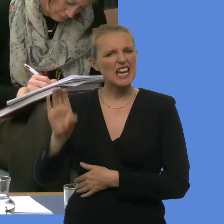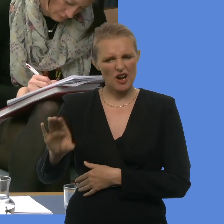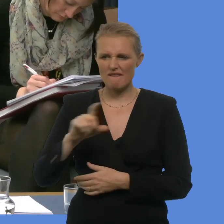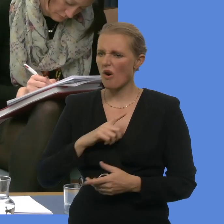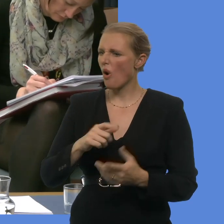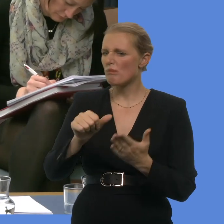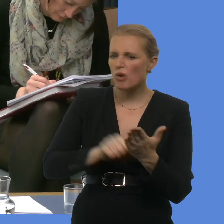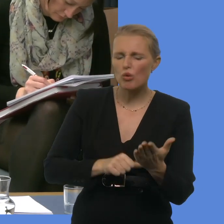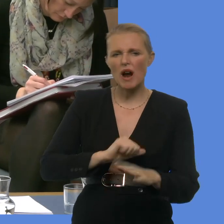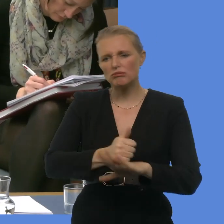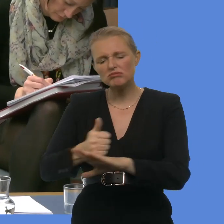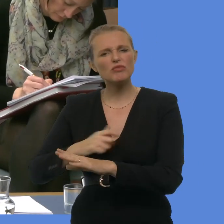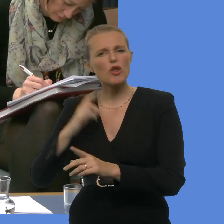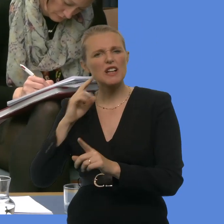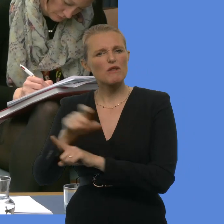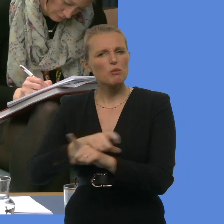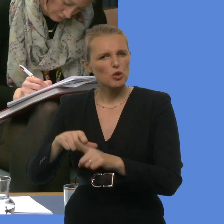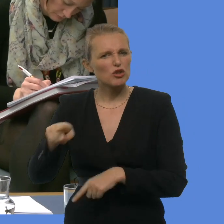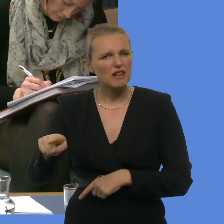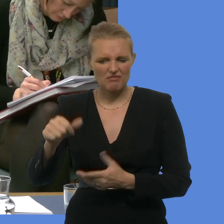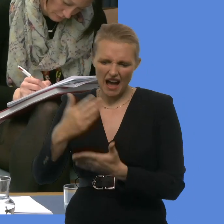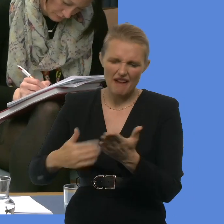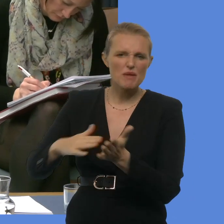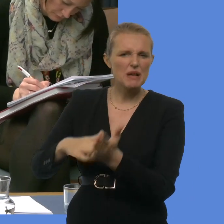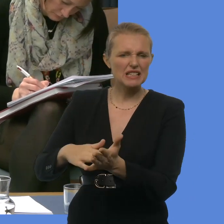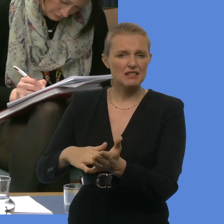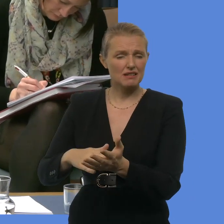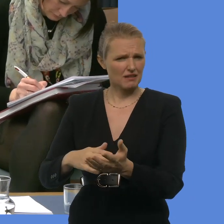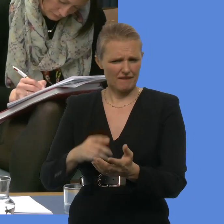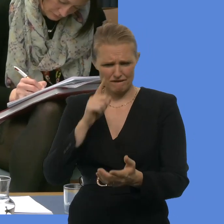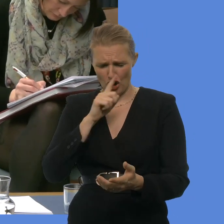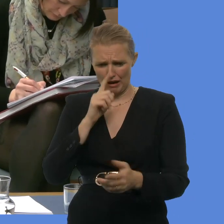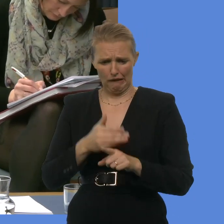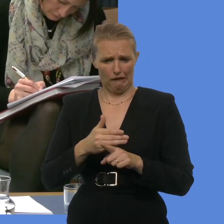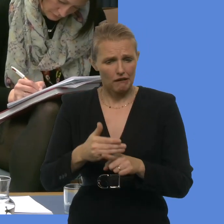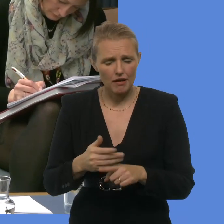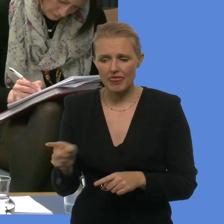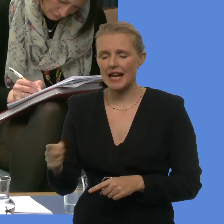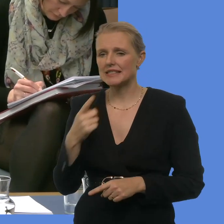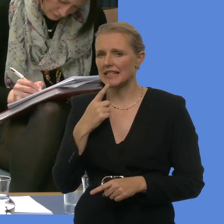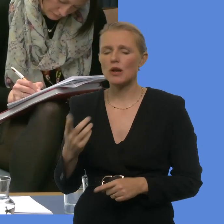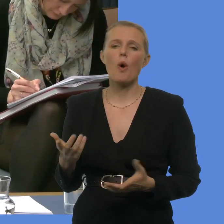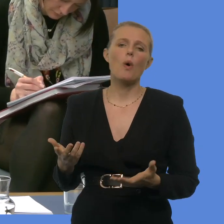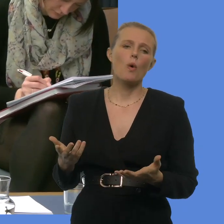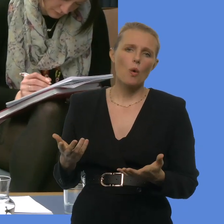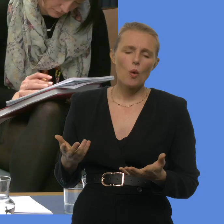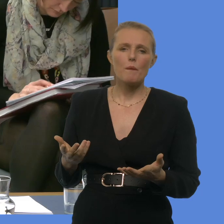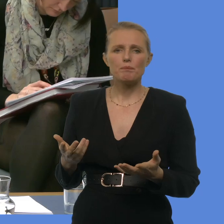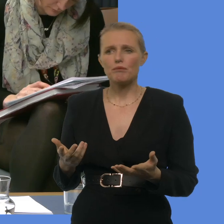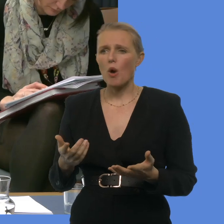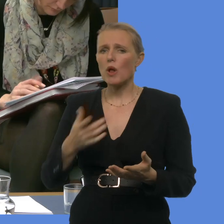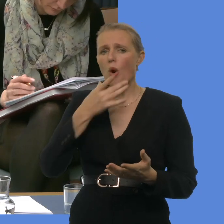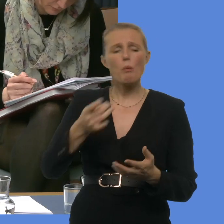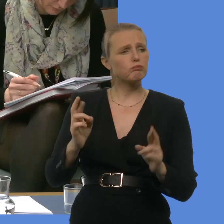for the deaf community. In the same evidence session, the department stated that it would argue for a decent amount of